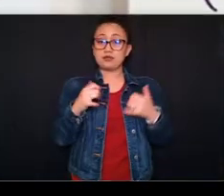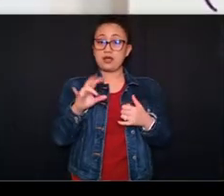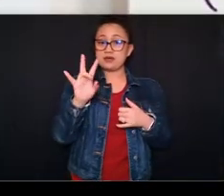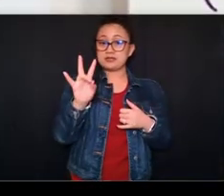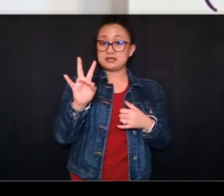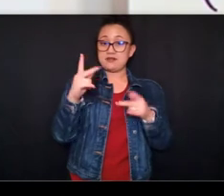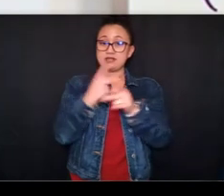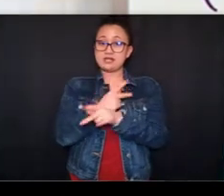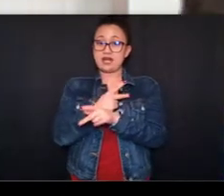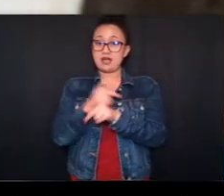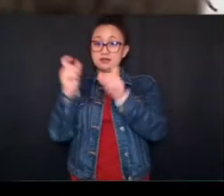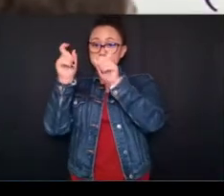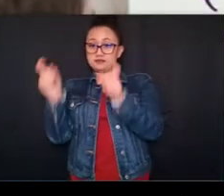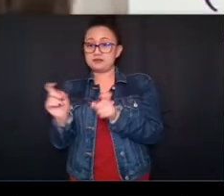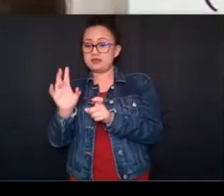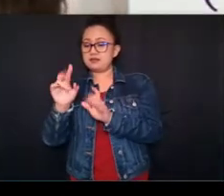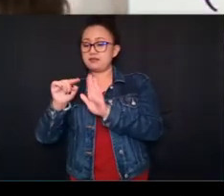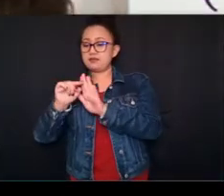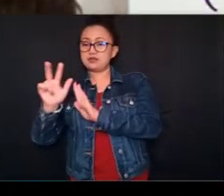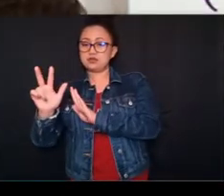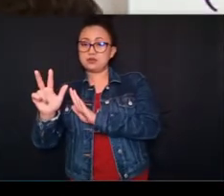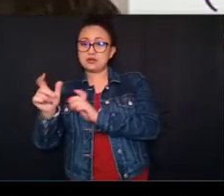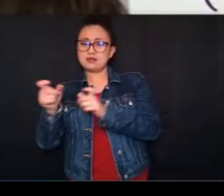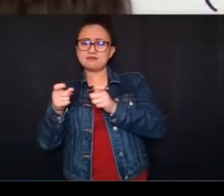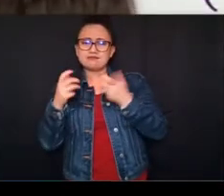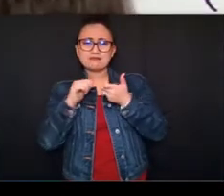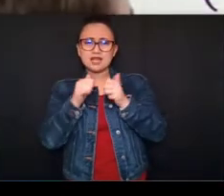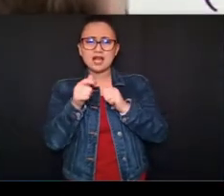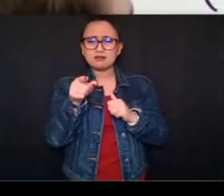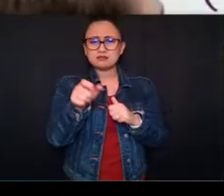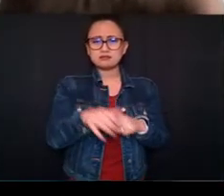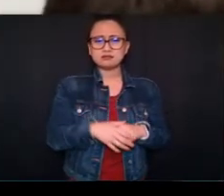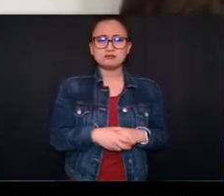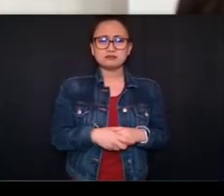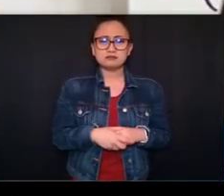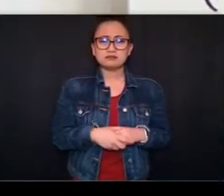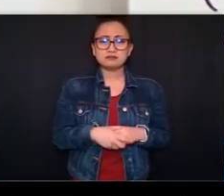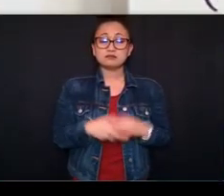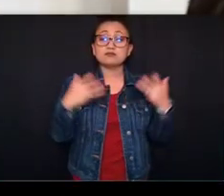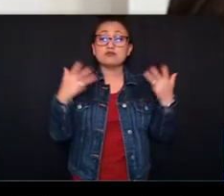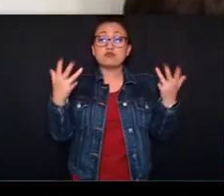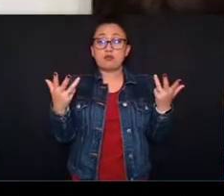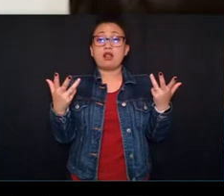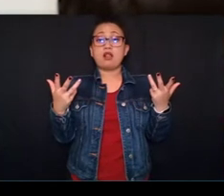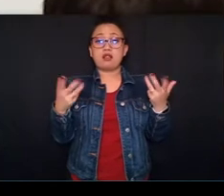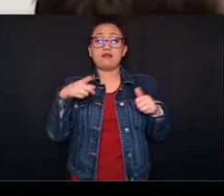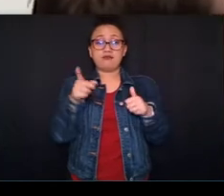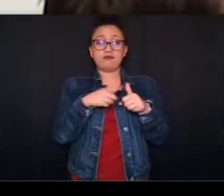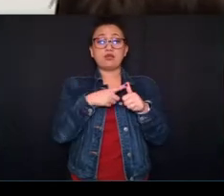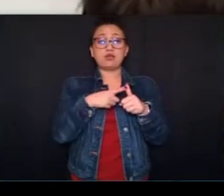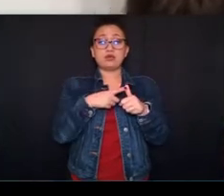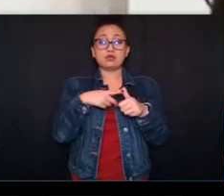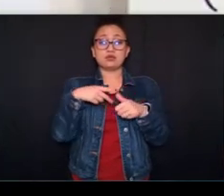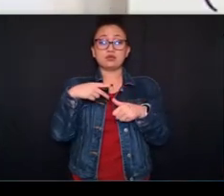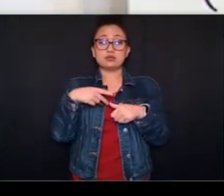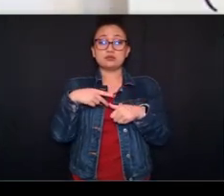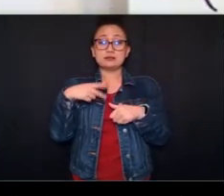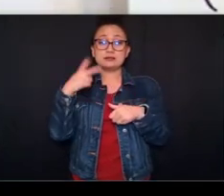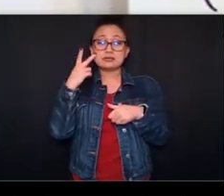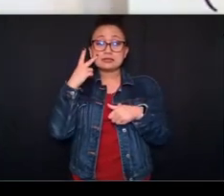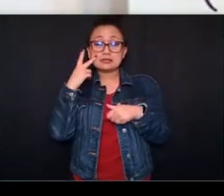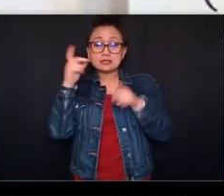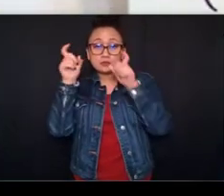minus 3 inside of some parentheses. How do we handle this one? Okay, well, first we check for parentheses, and we see we have parentheses. Now, inside of